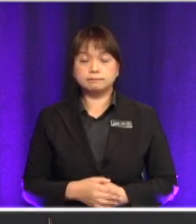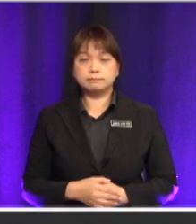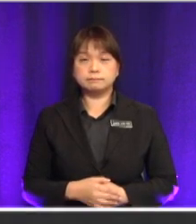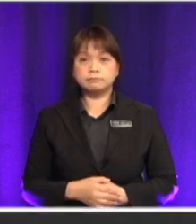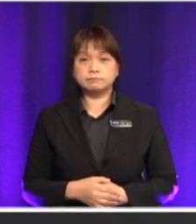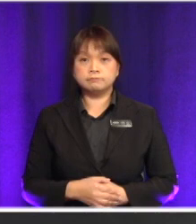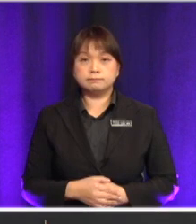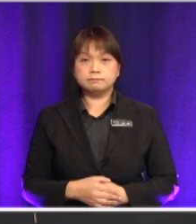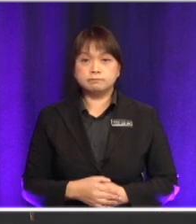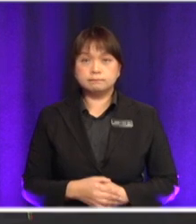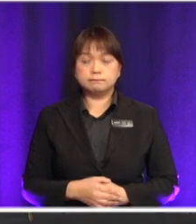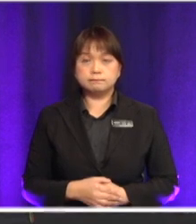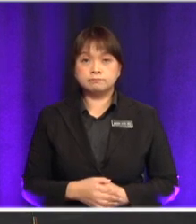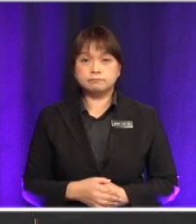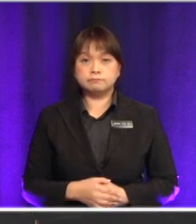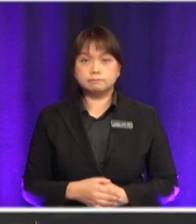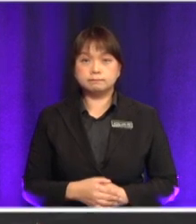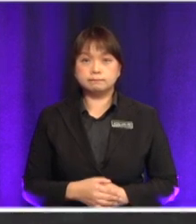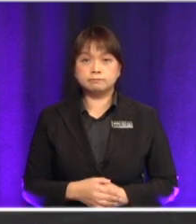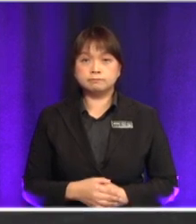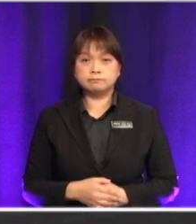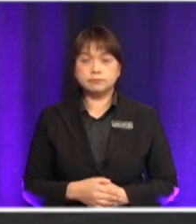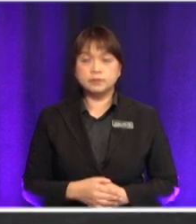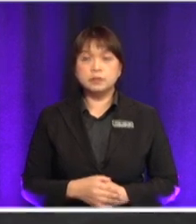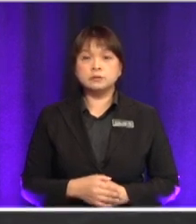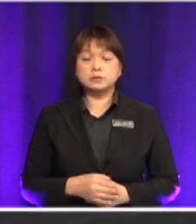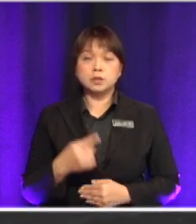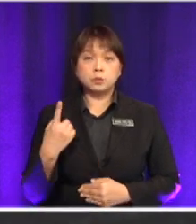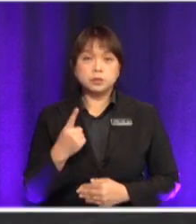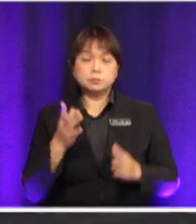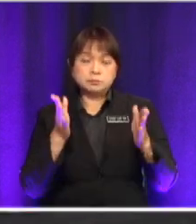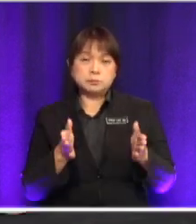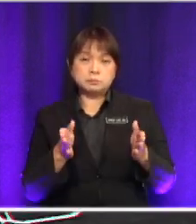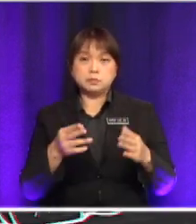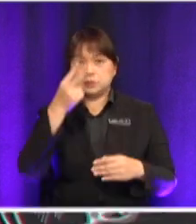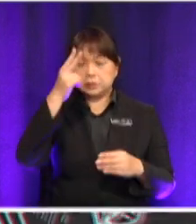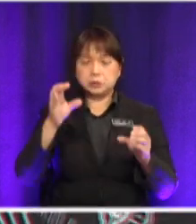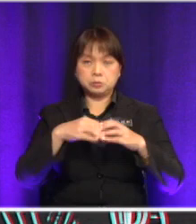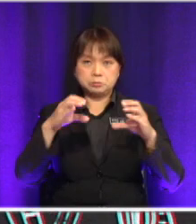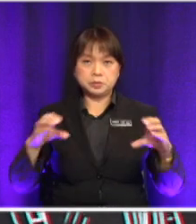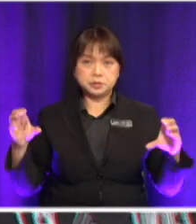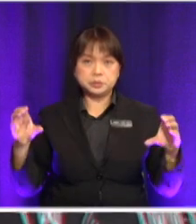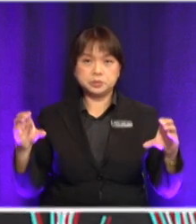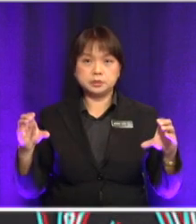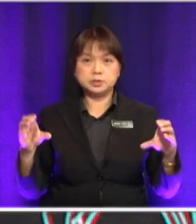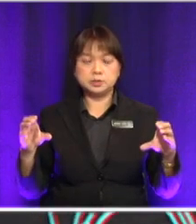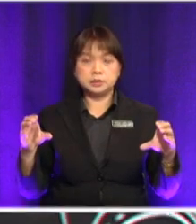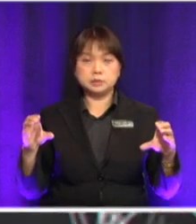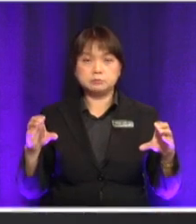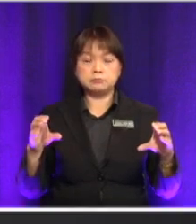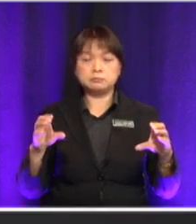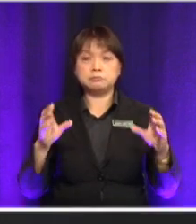like I said just now, the moment people see a reading comprehension text, they'll go, oh no. And when actually it's not a really They